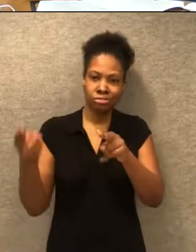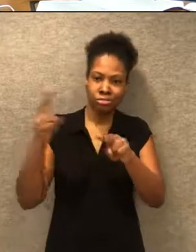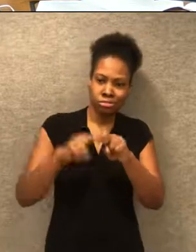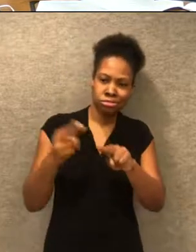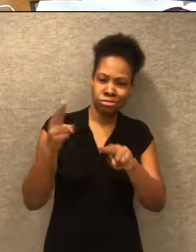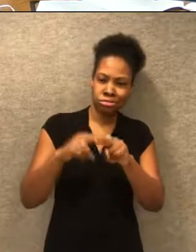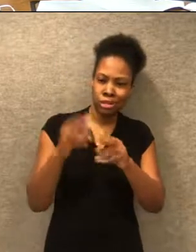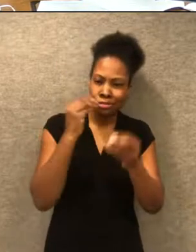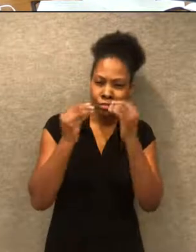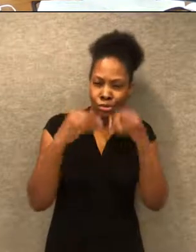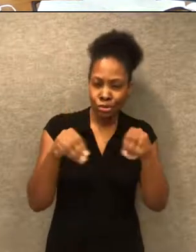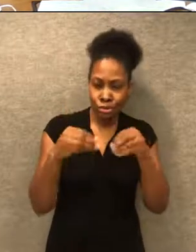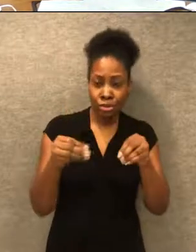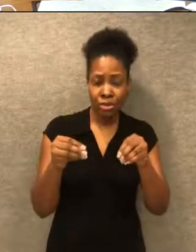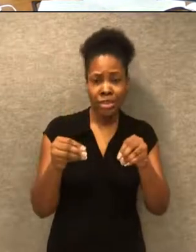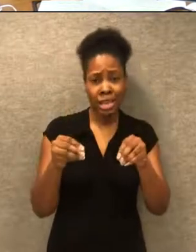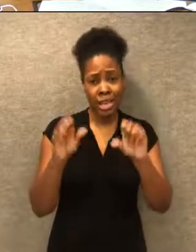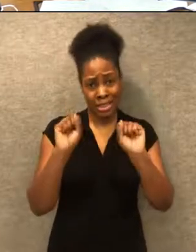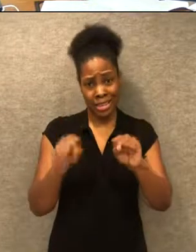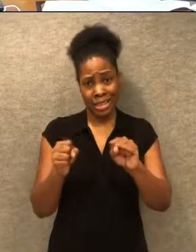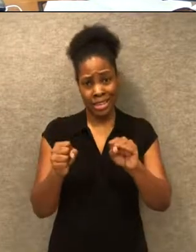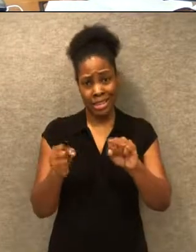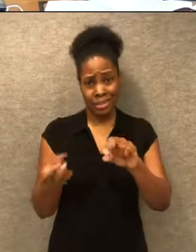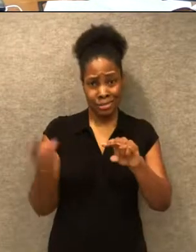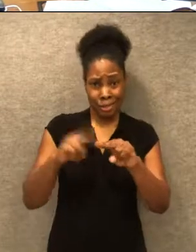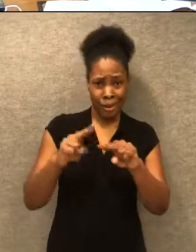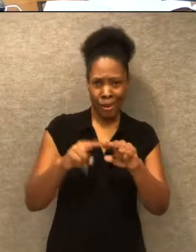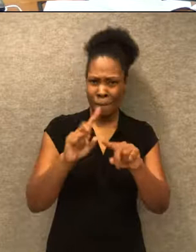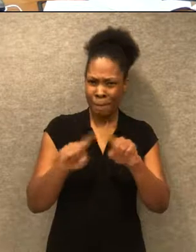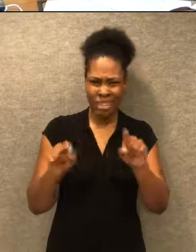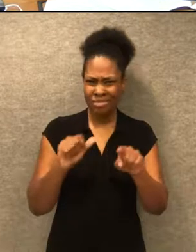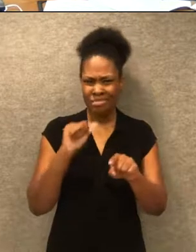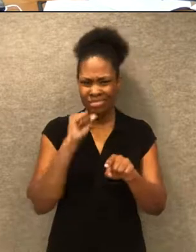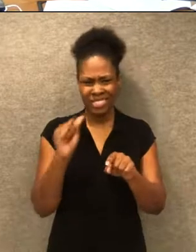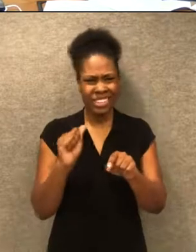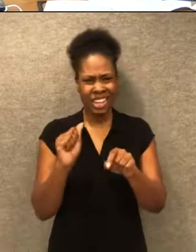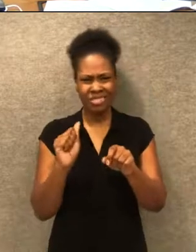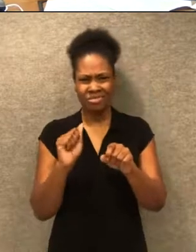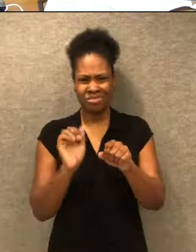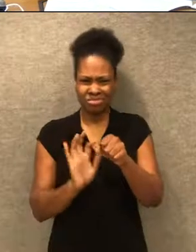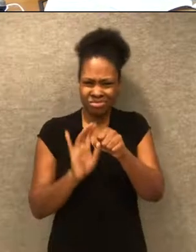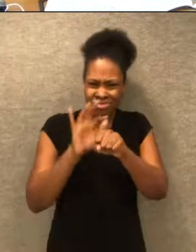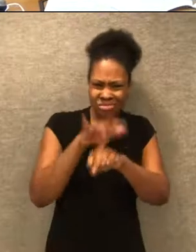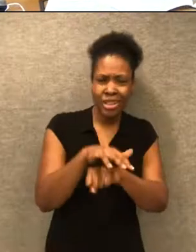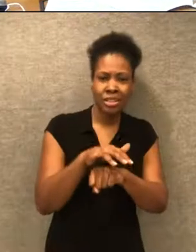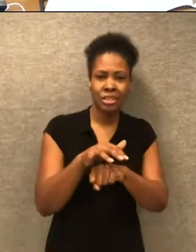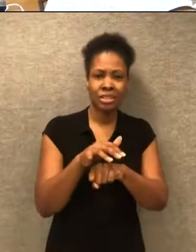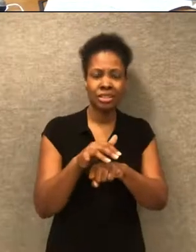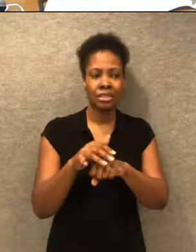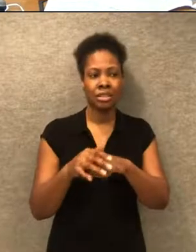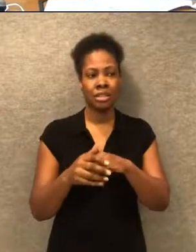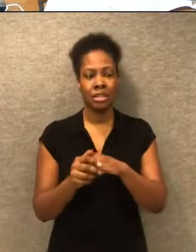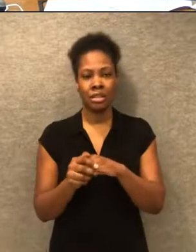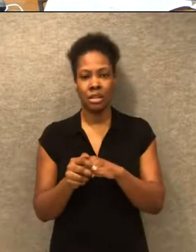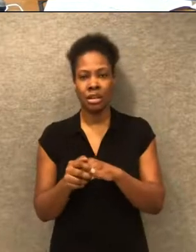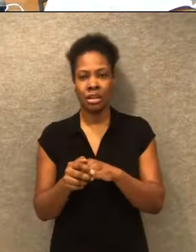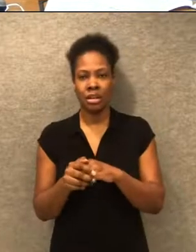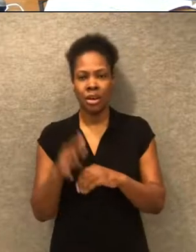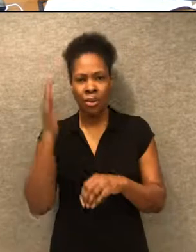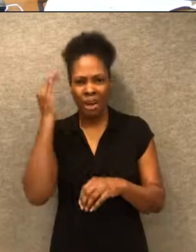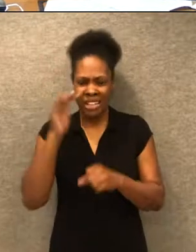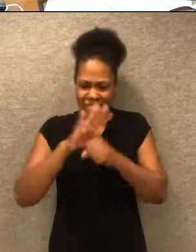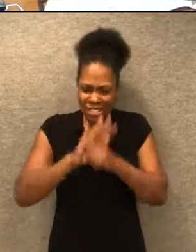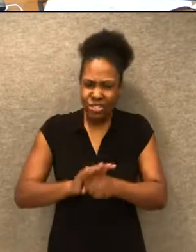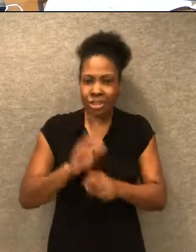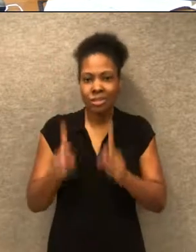They have a right to jack the prices, but you don't overburden the community or the people in the community, because again, that brings stress on